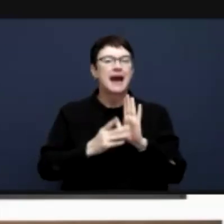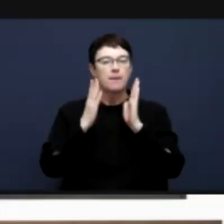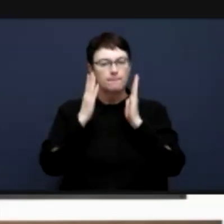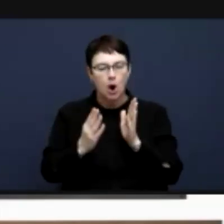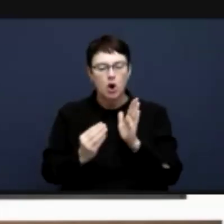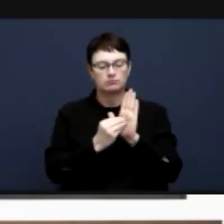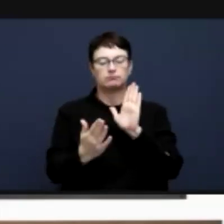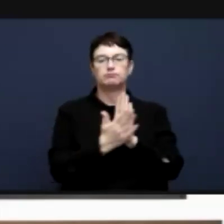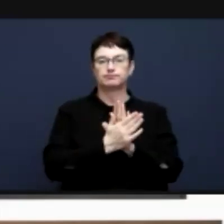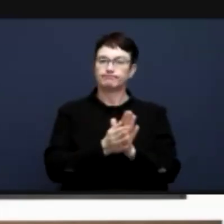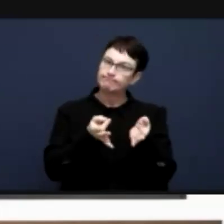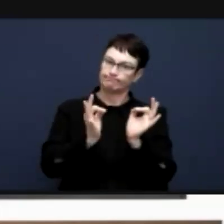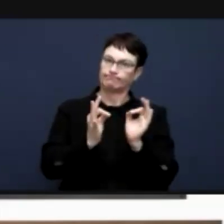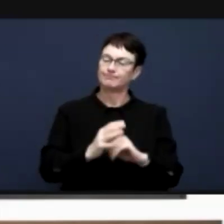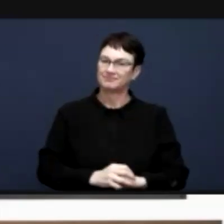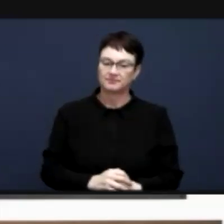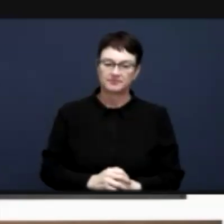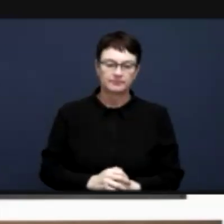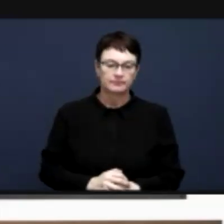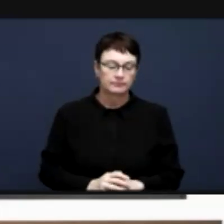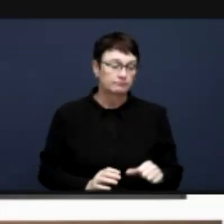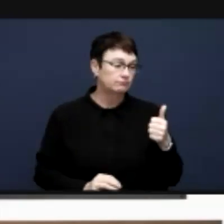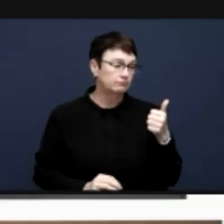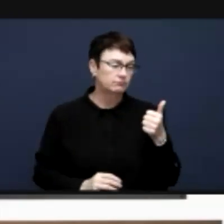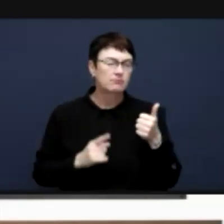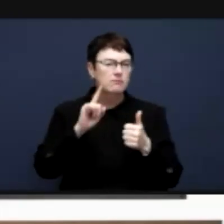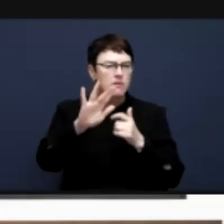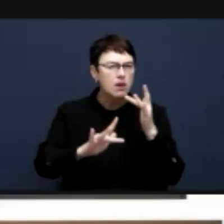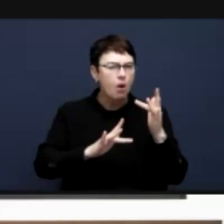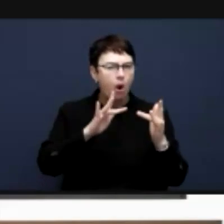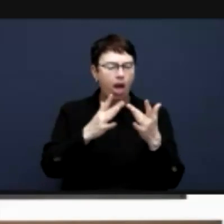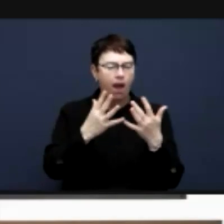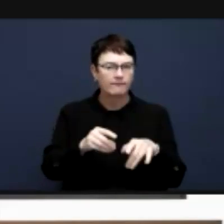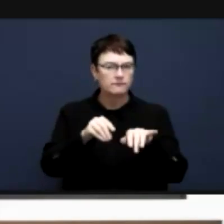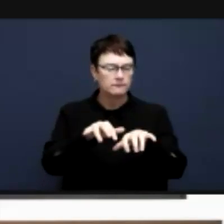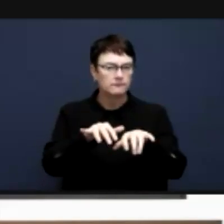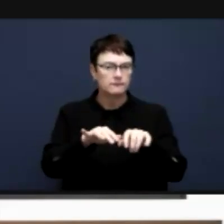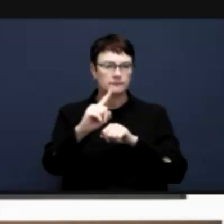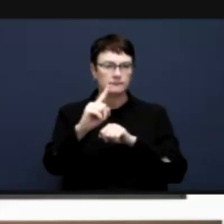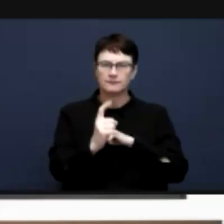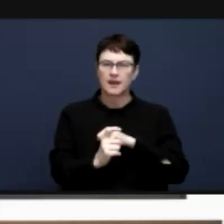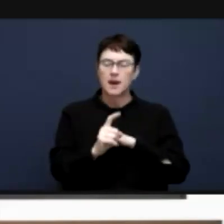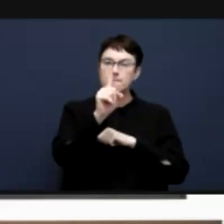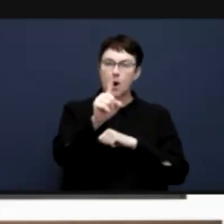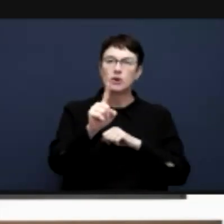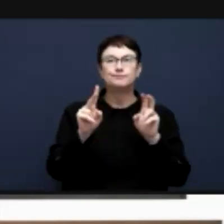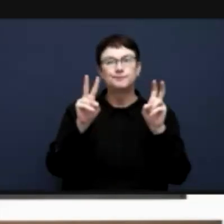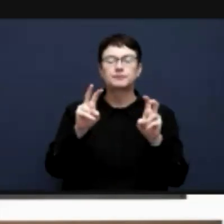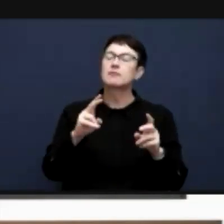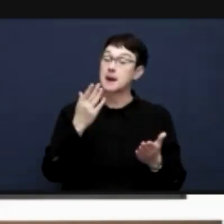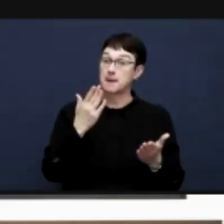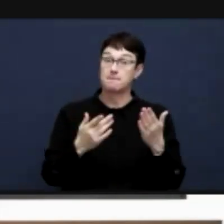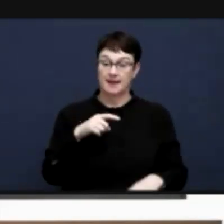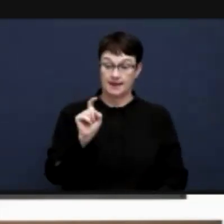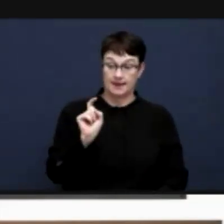Very good. We have a question from online saying, why not copy the requirement on error message when it comes to